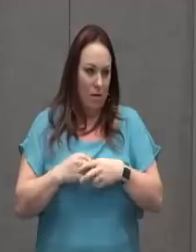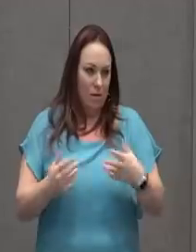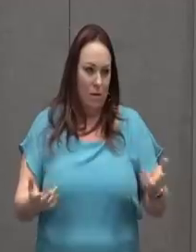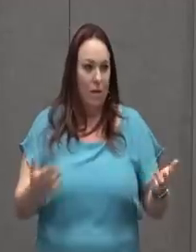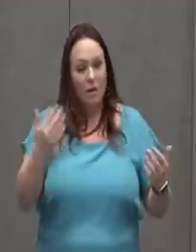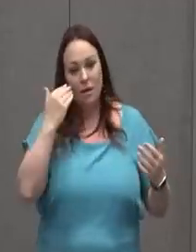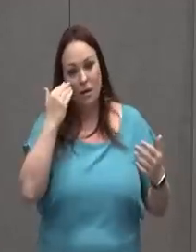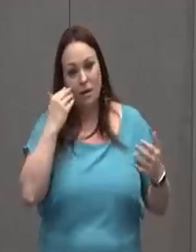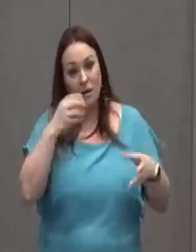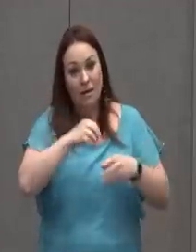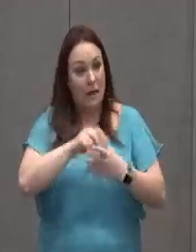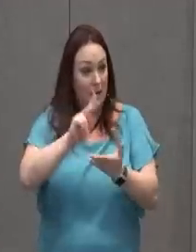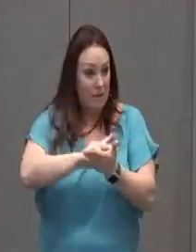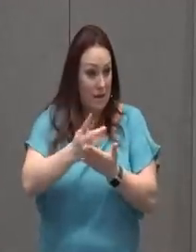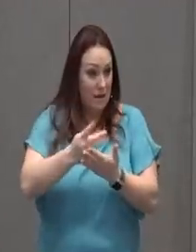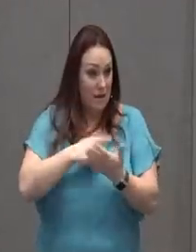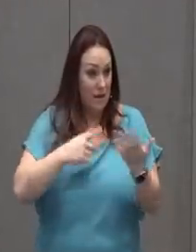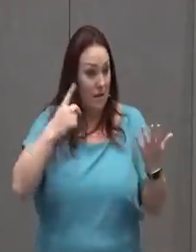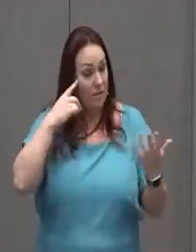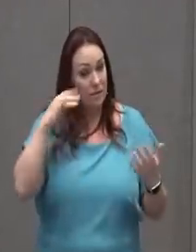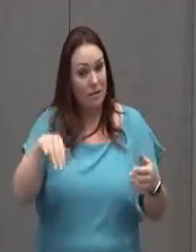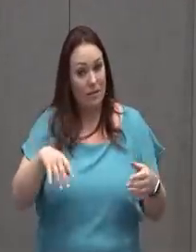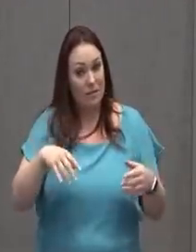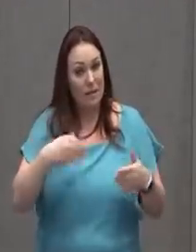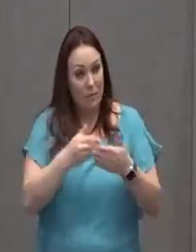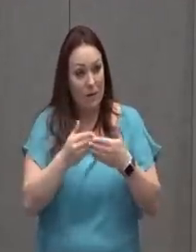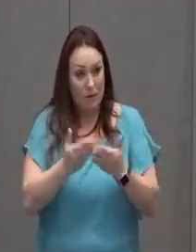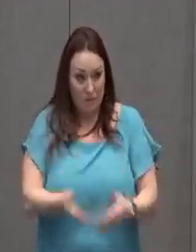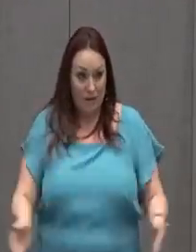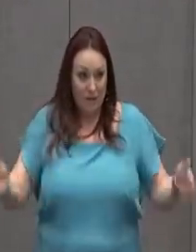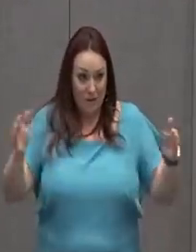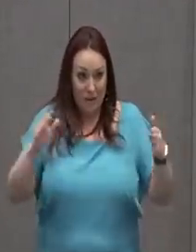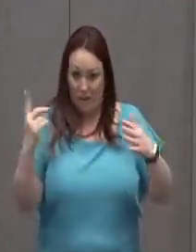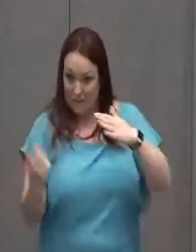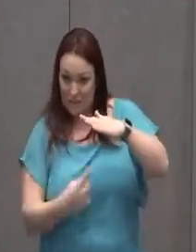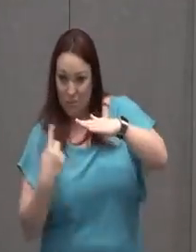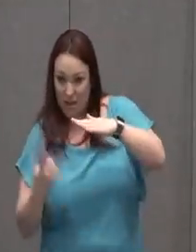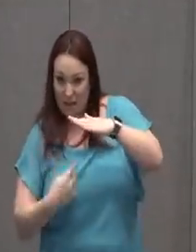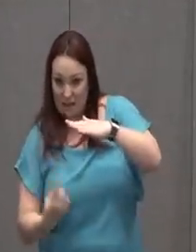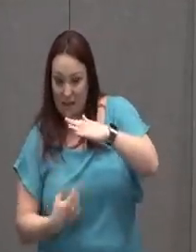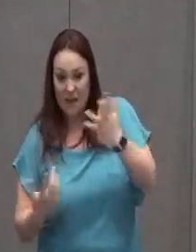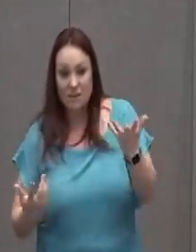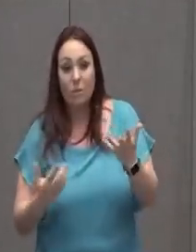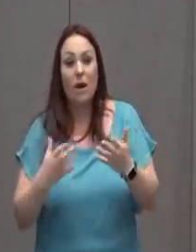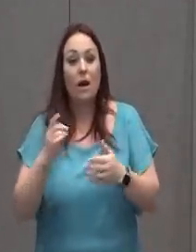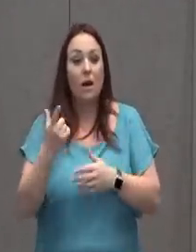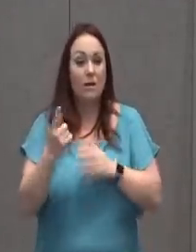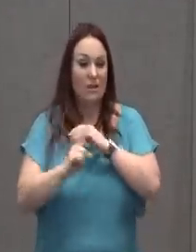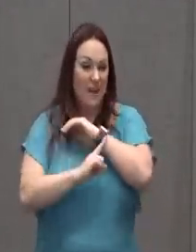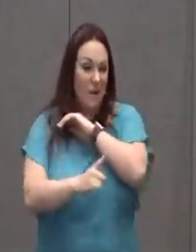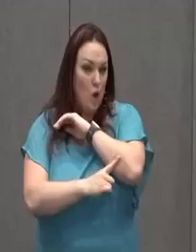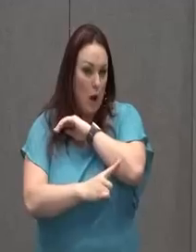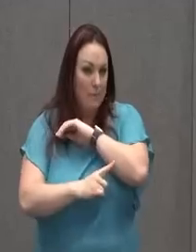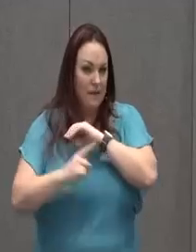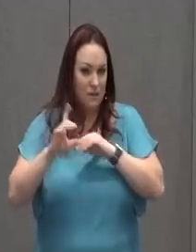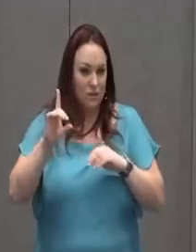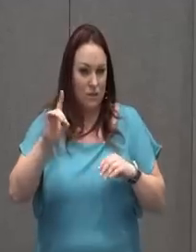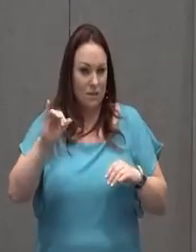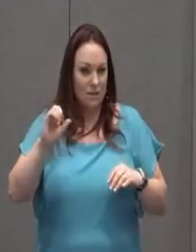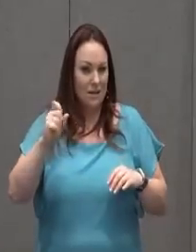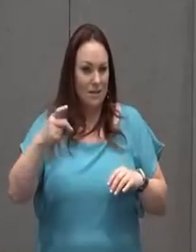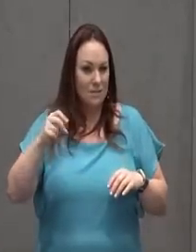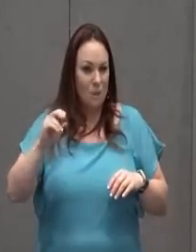Now that I know that they're in the kitchen, I was thinking that they were by the sink. So maybe the spinny thing was like the garbage disposal? I think so. Okay.